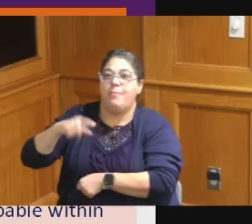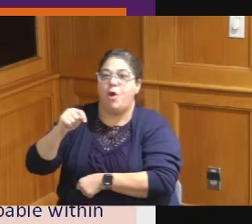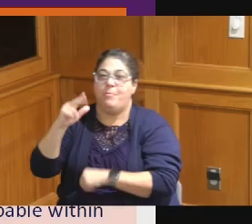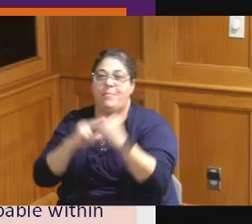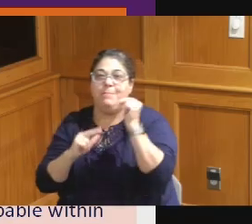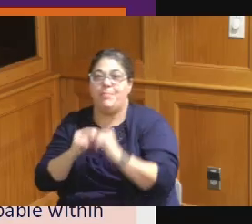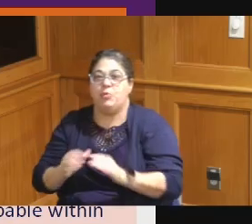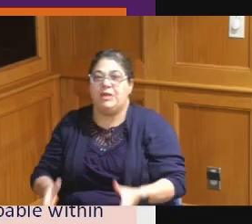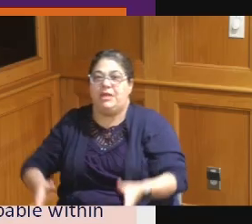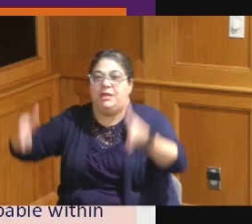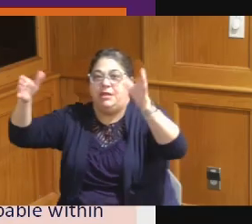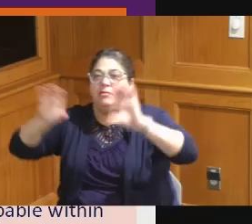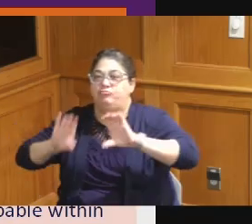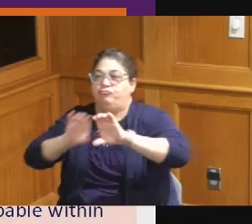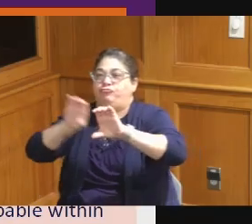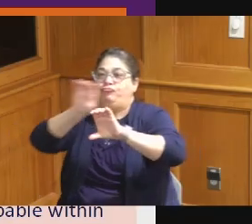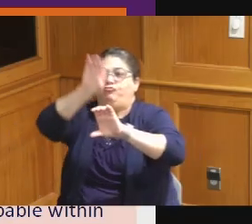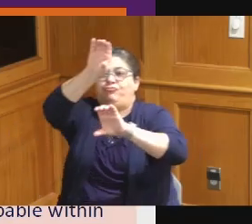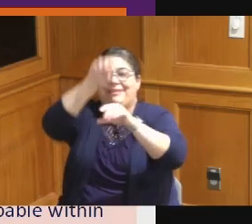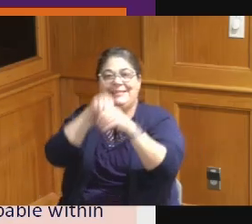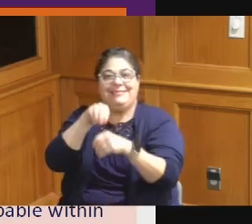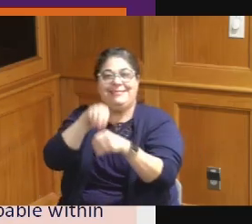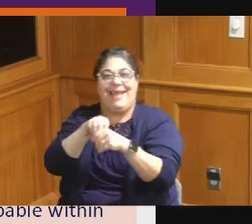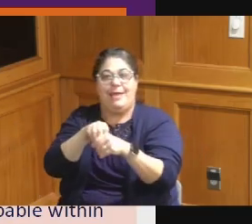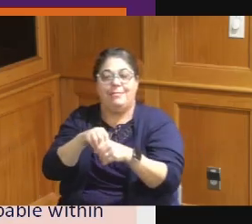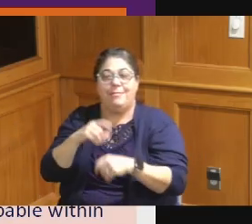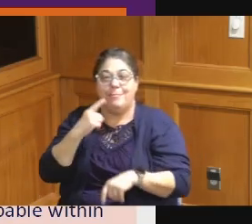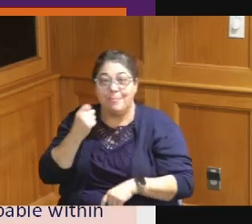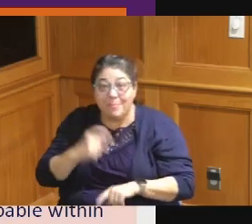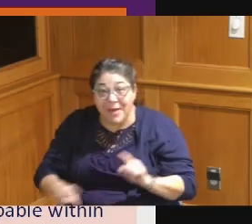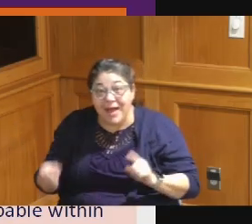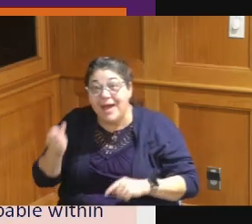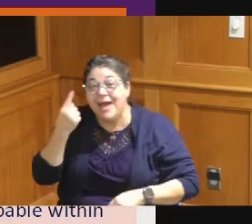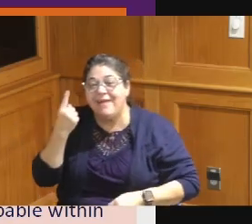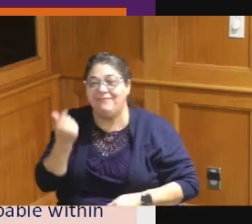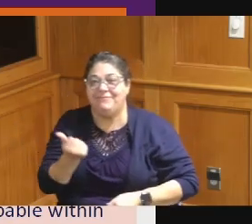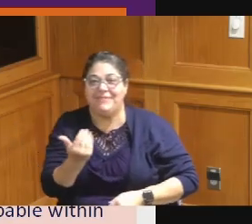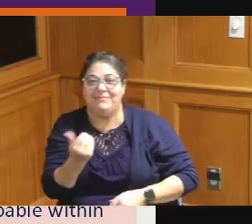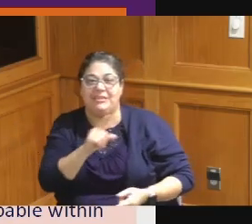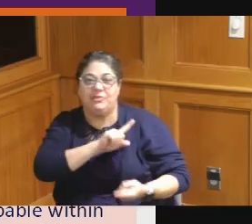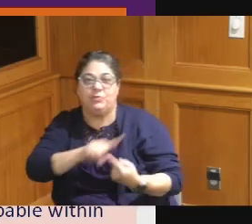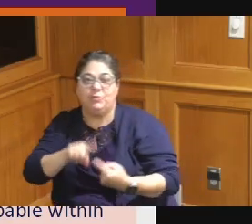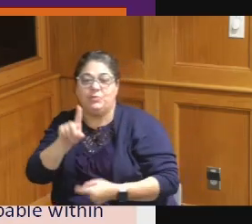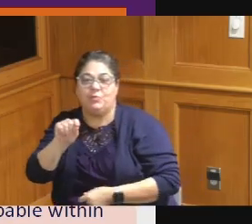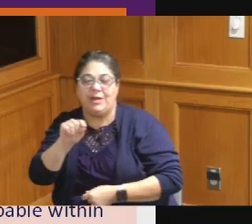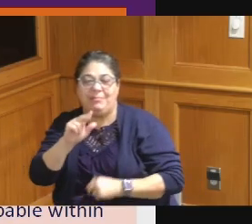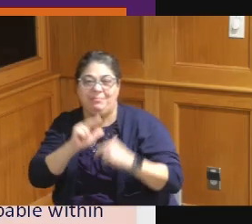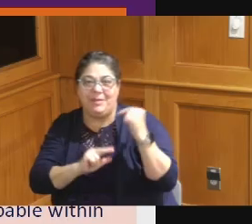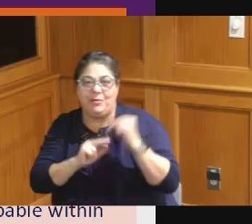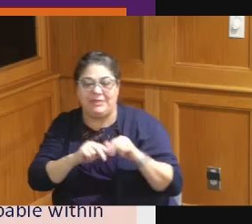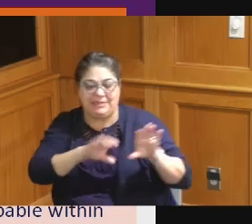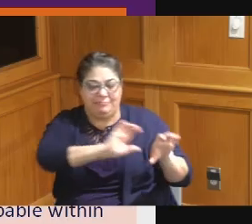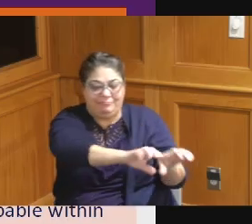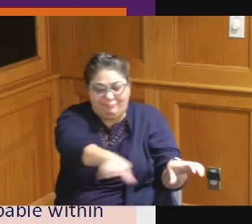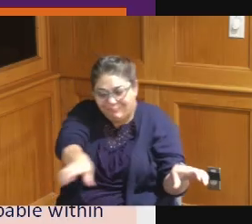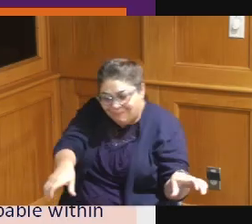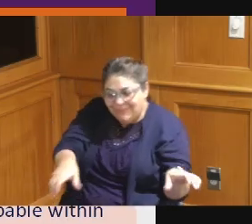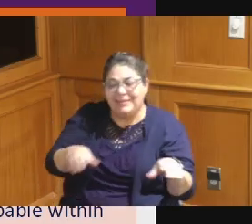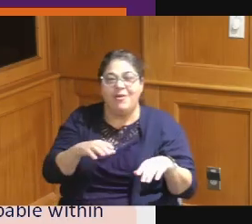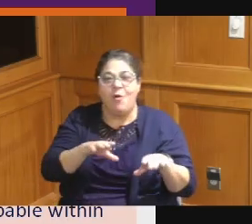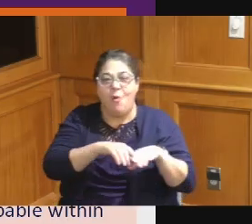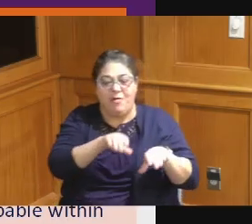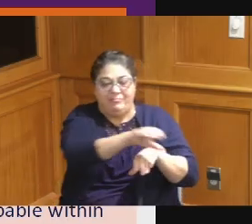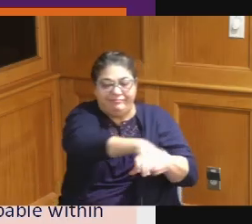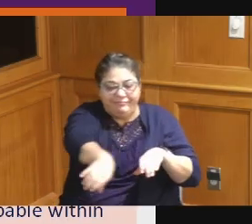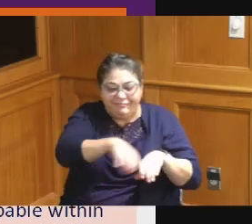having maybe, I think, 15 to 20 individual buildings isn't a natural fit with the zoning code. And so you have to figure out a way to